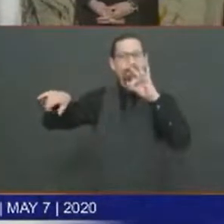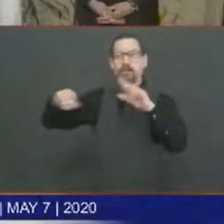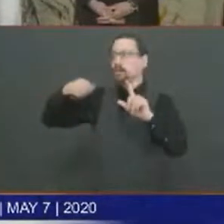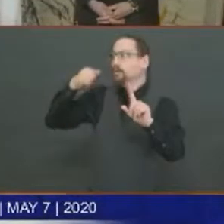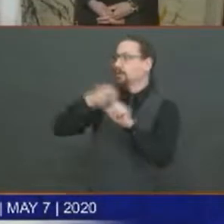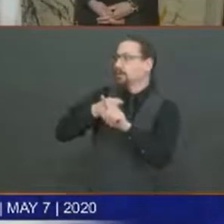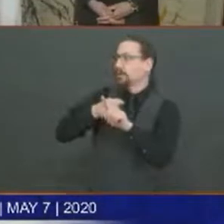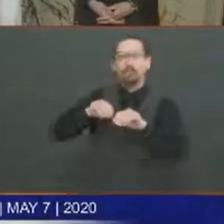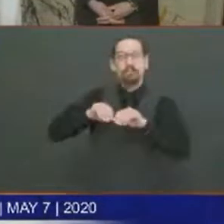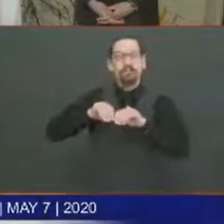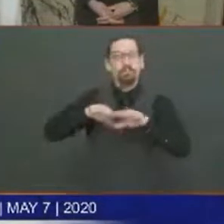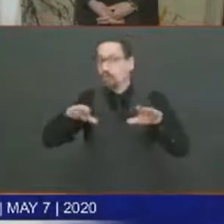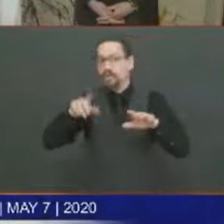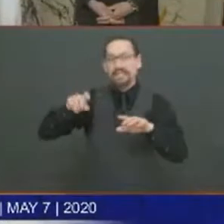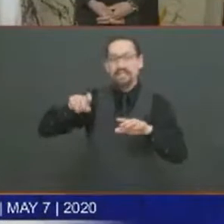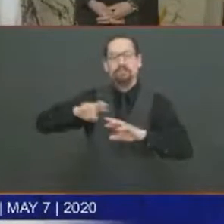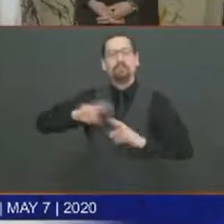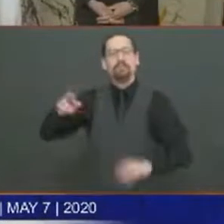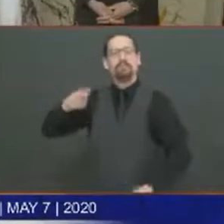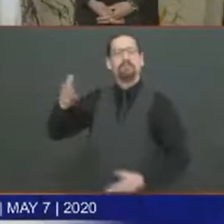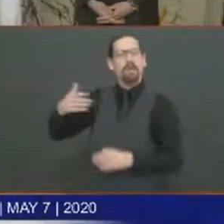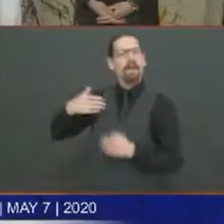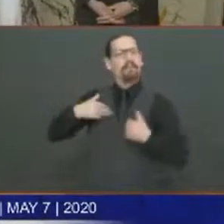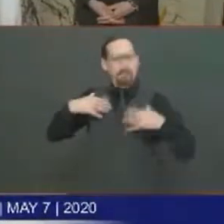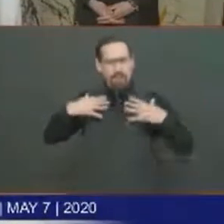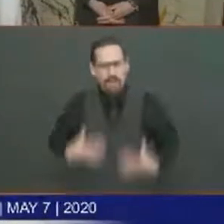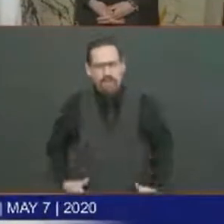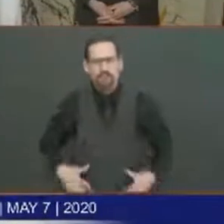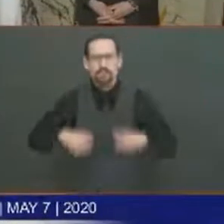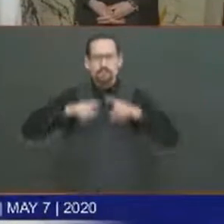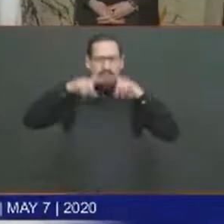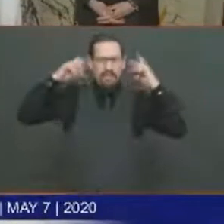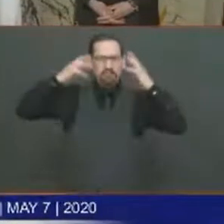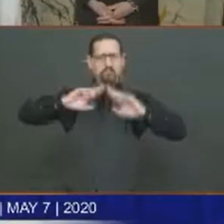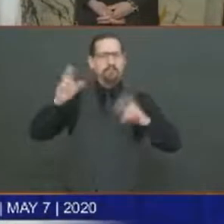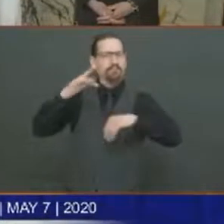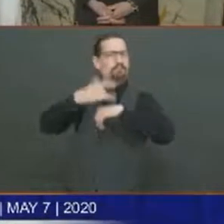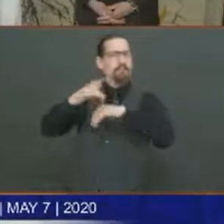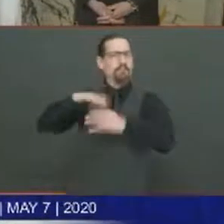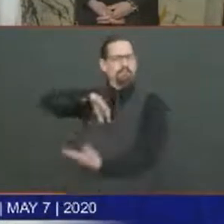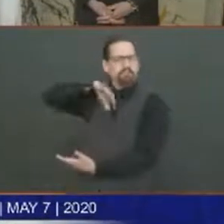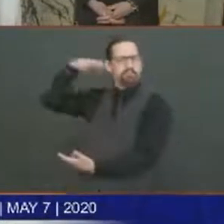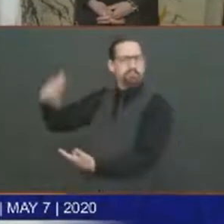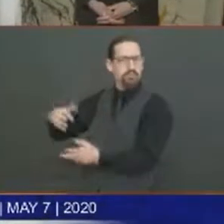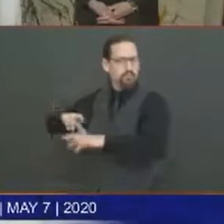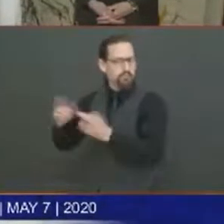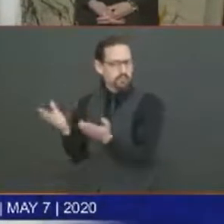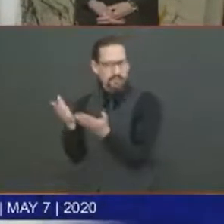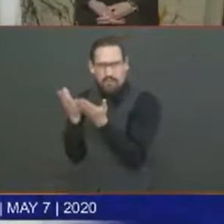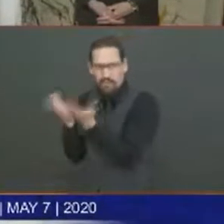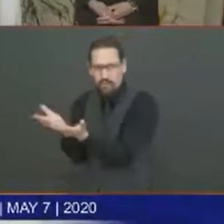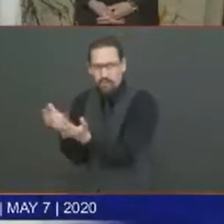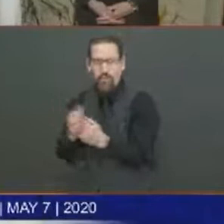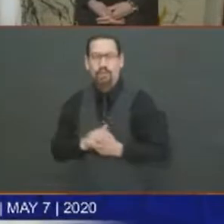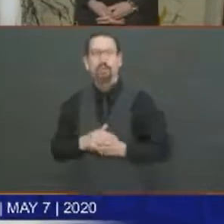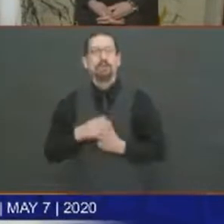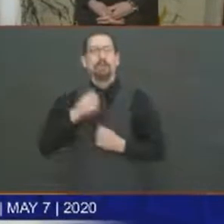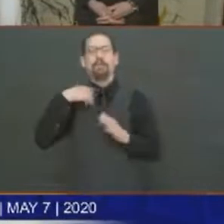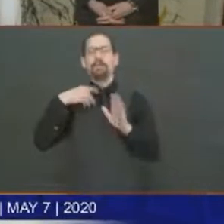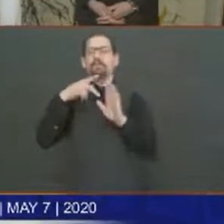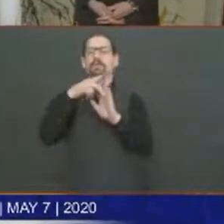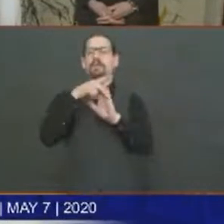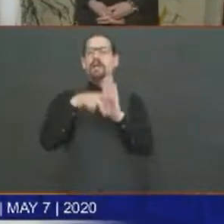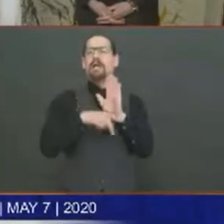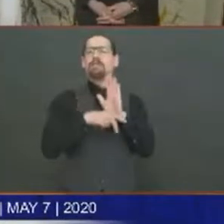addition, each hospital has a surge plan in place, which they could activate at a moment's notice, and we have our